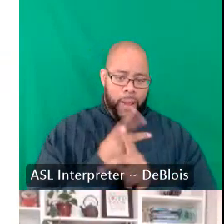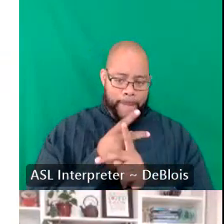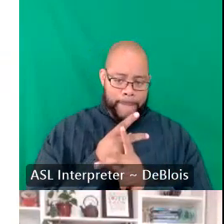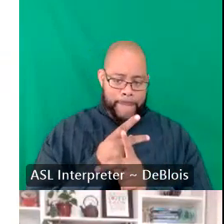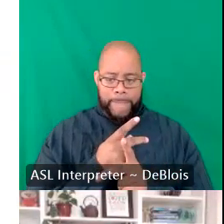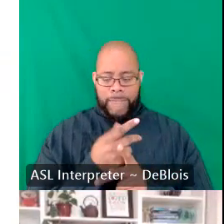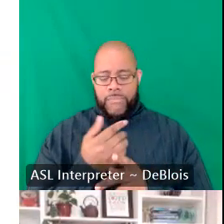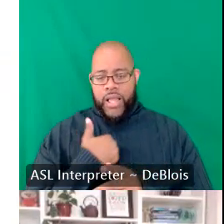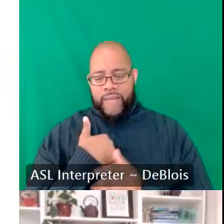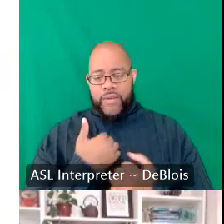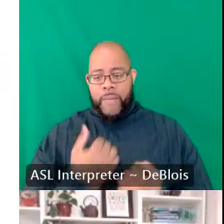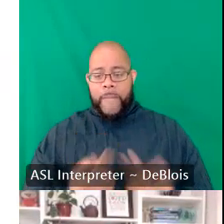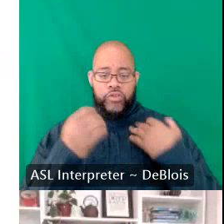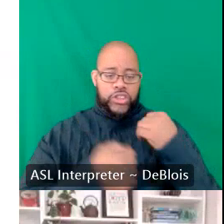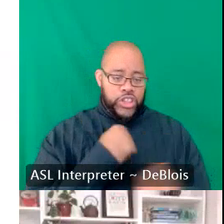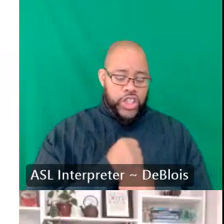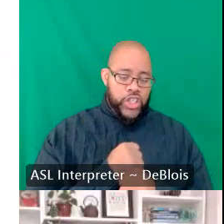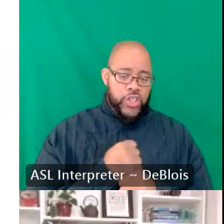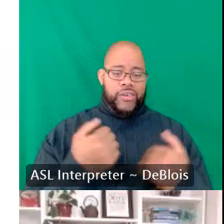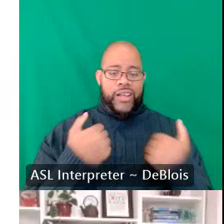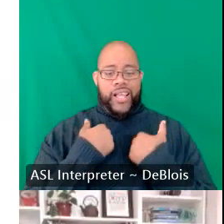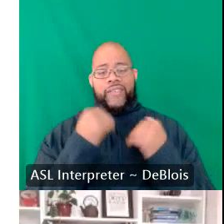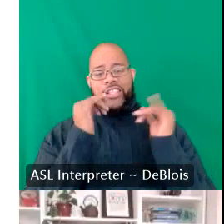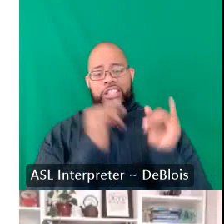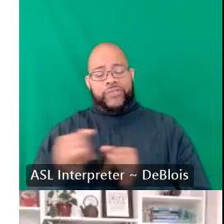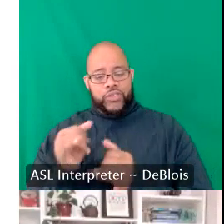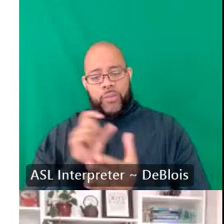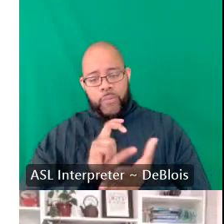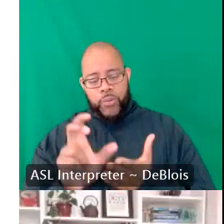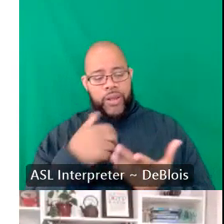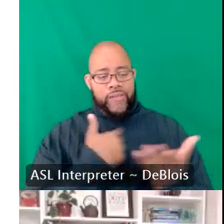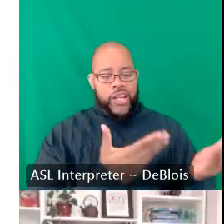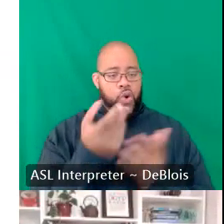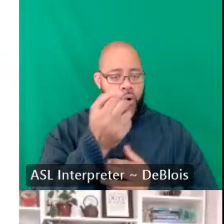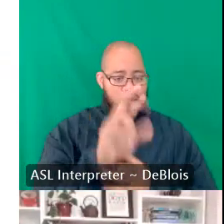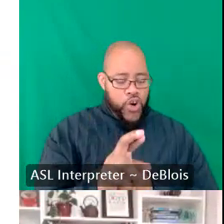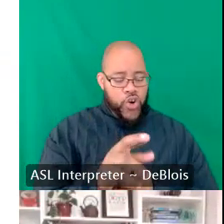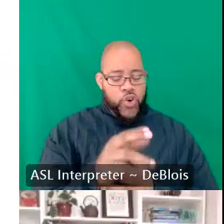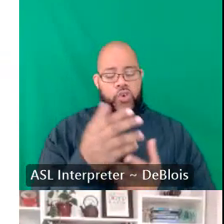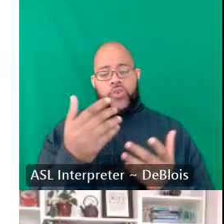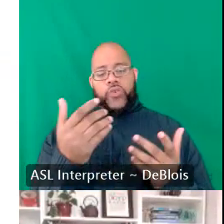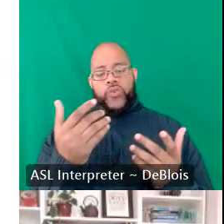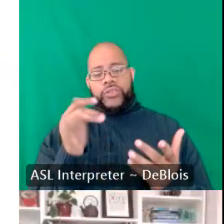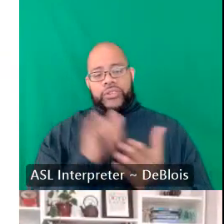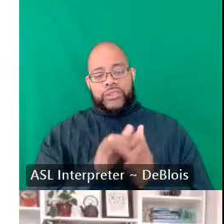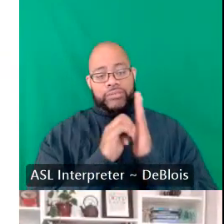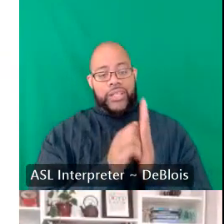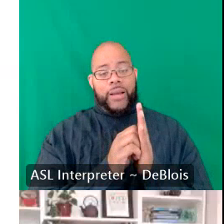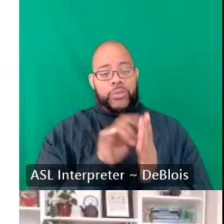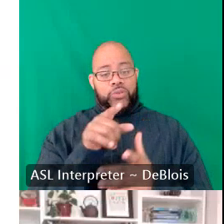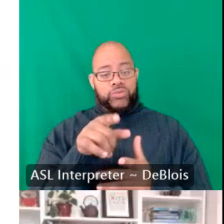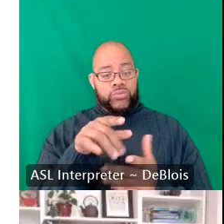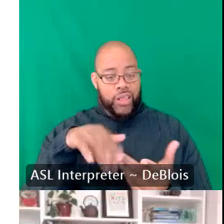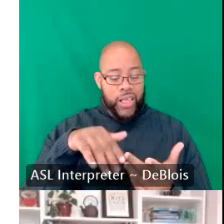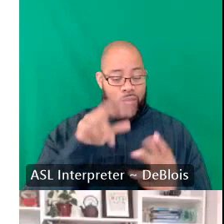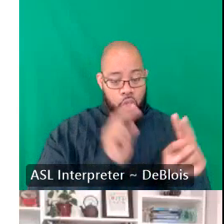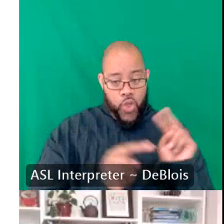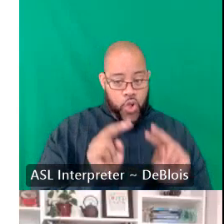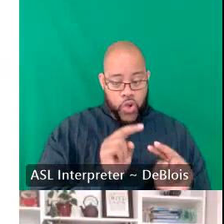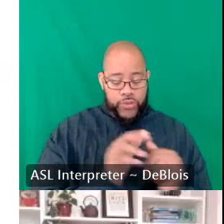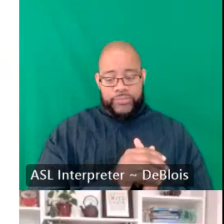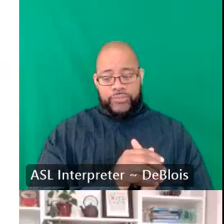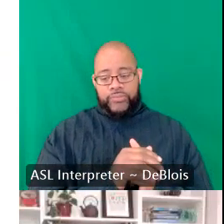There's multi-year, there's individual apportionments, there's carryover apportionments. So the examples, if you have not taken a look at them,